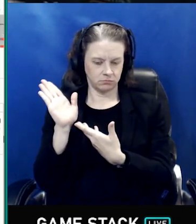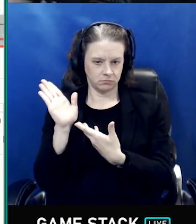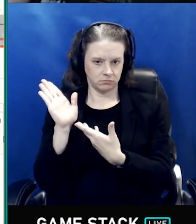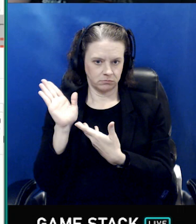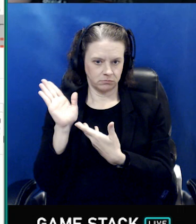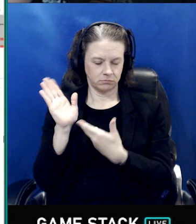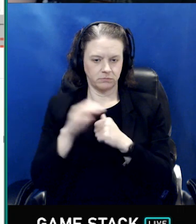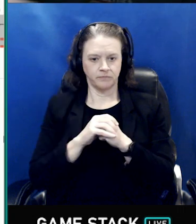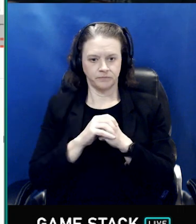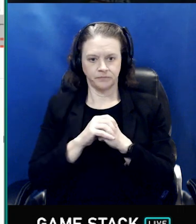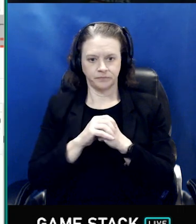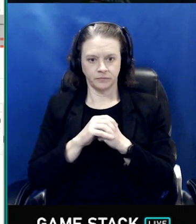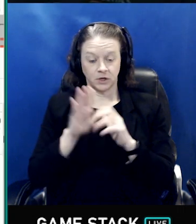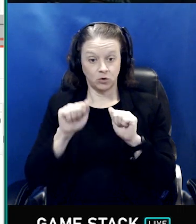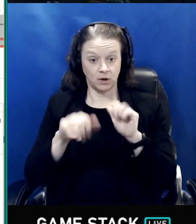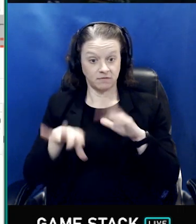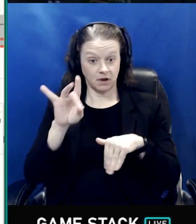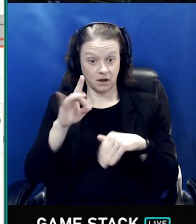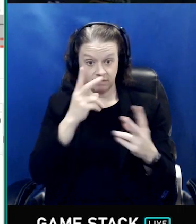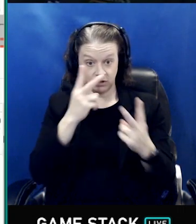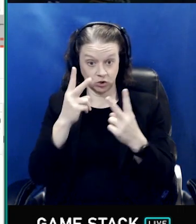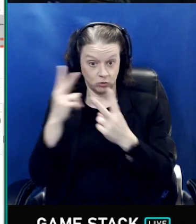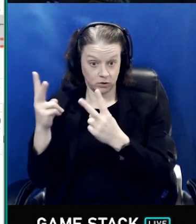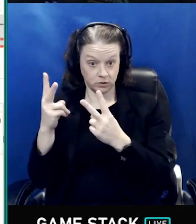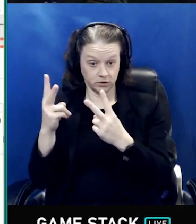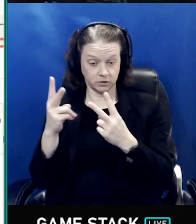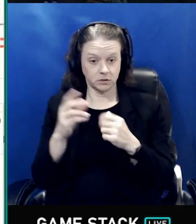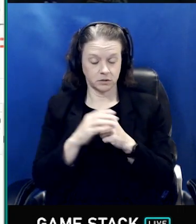You can find the result by